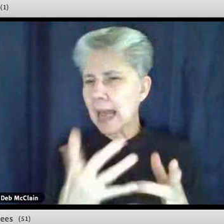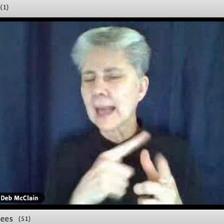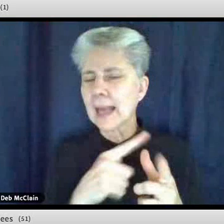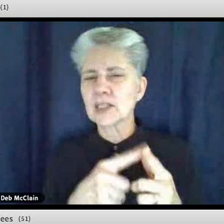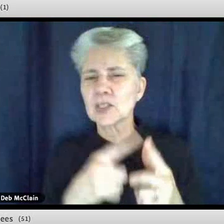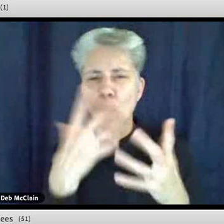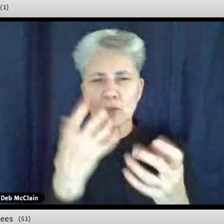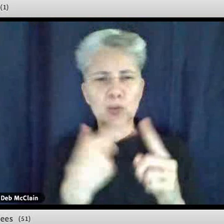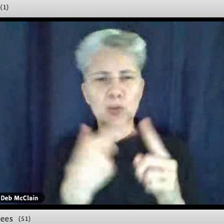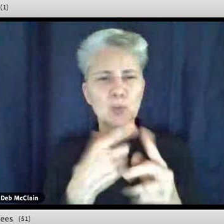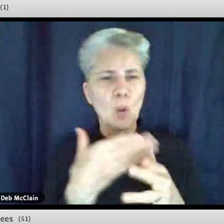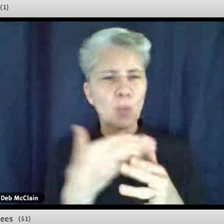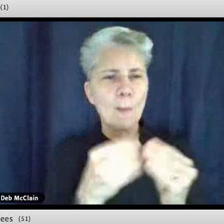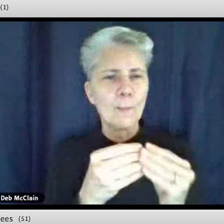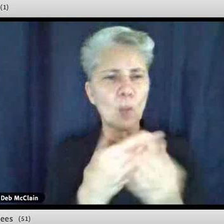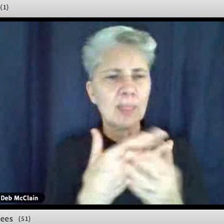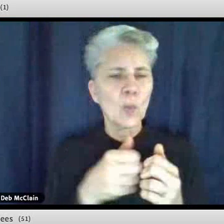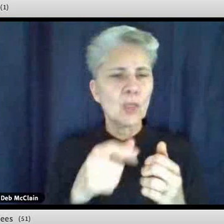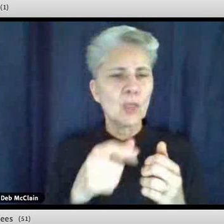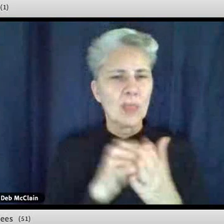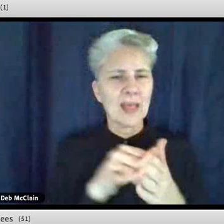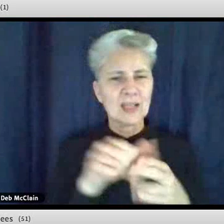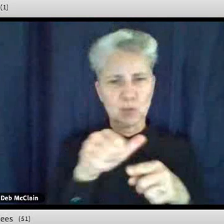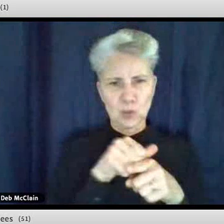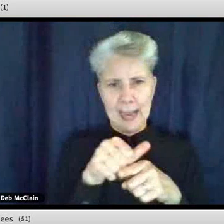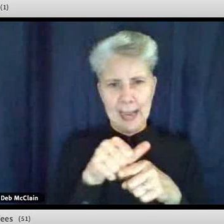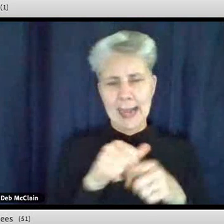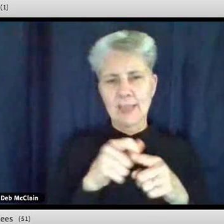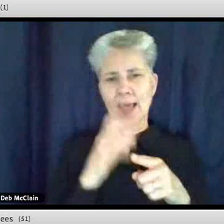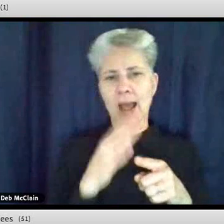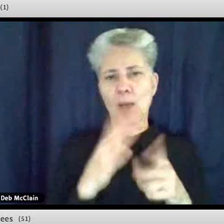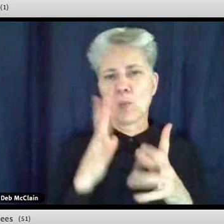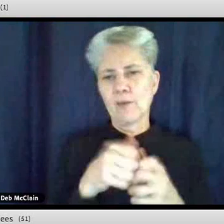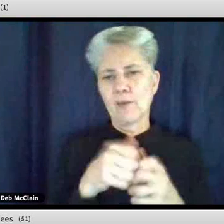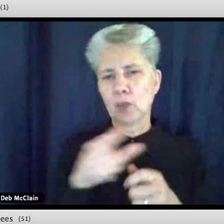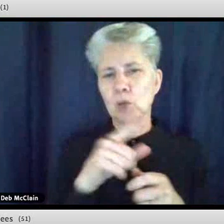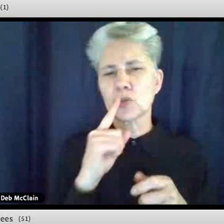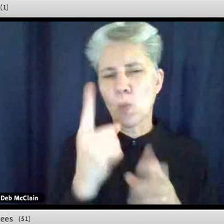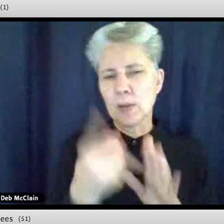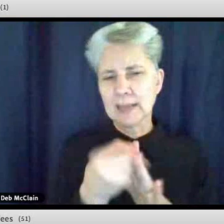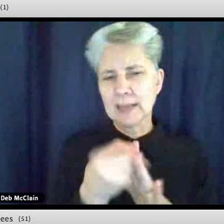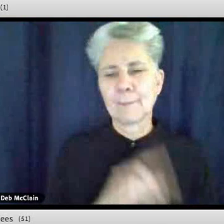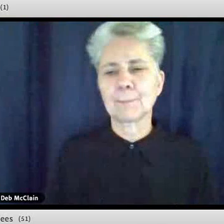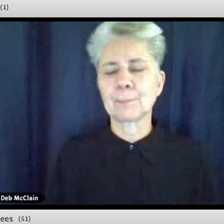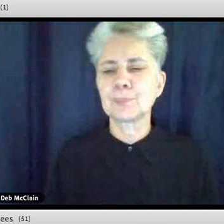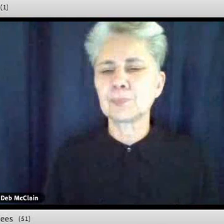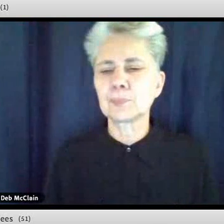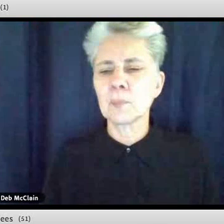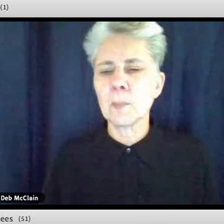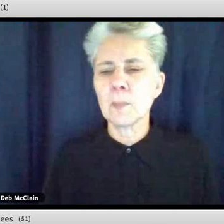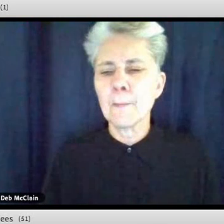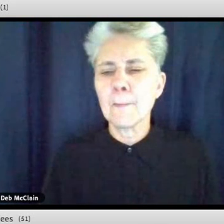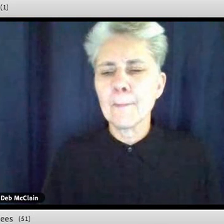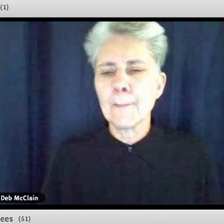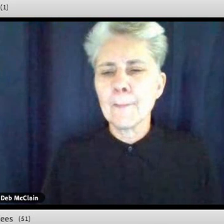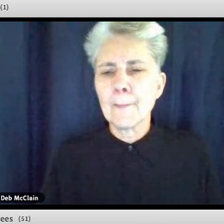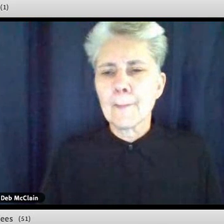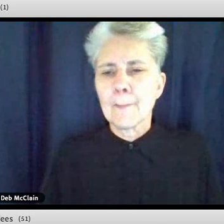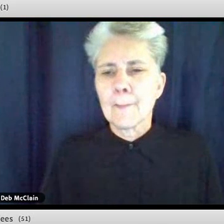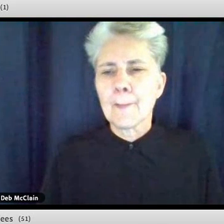sharing my screen. We're just about done, and I just want to go through one more thing with you, and that's some training that I'm going to leave with you. So just one